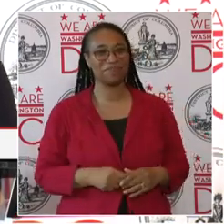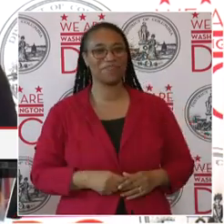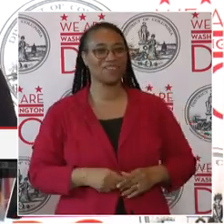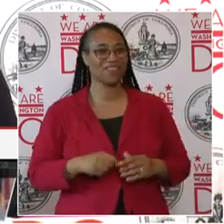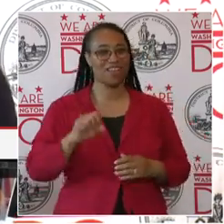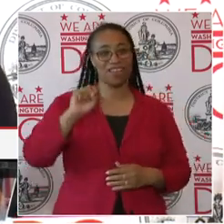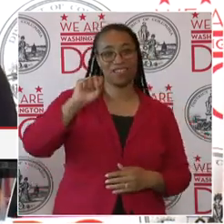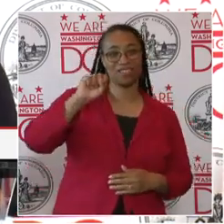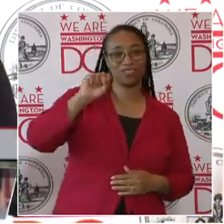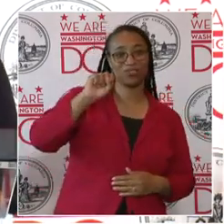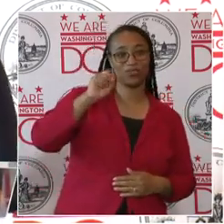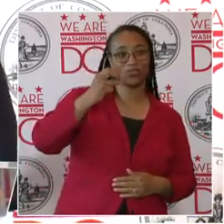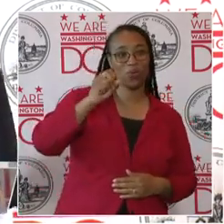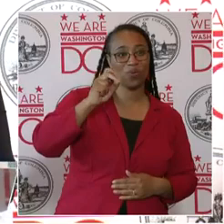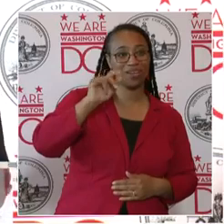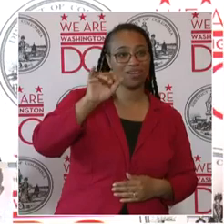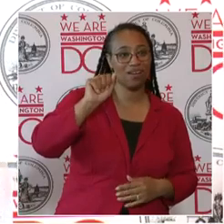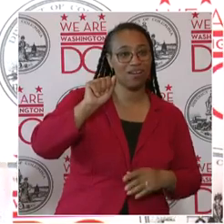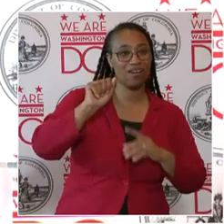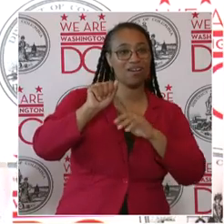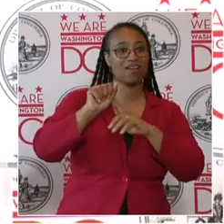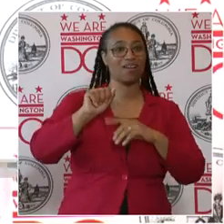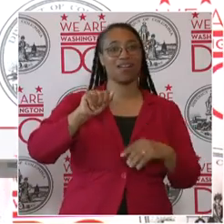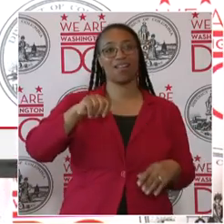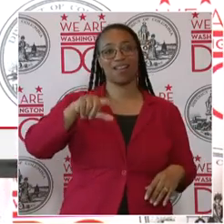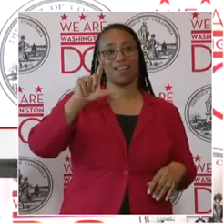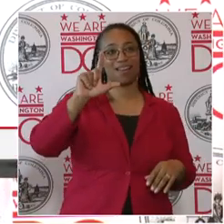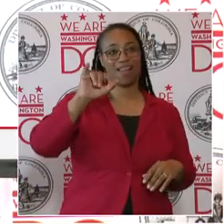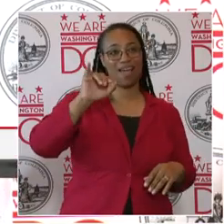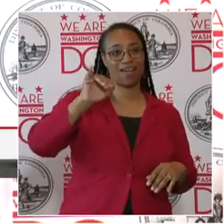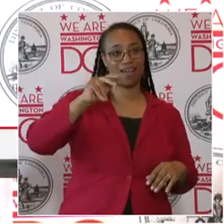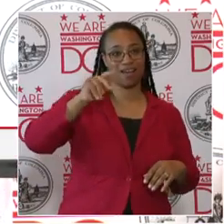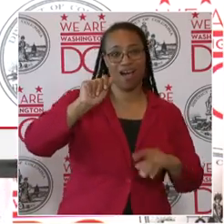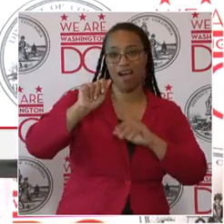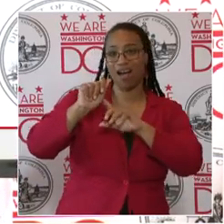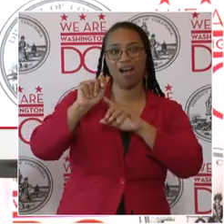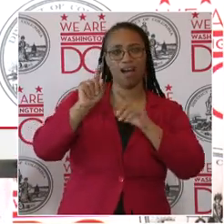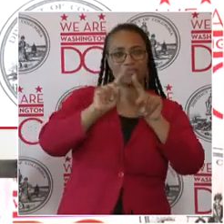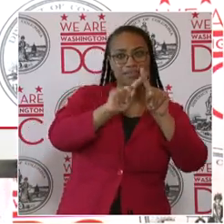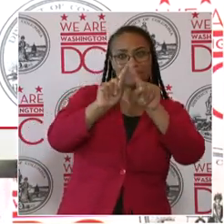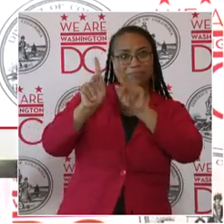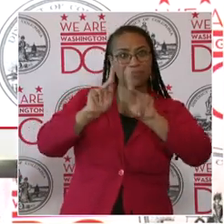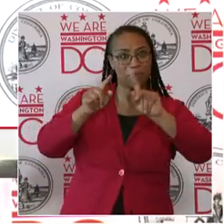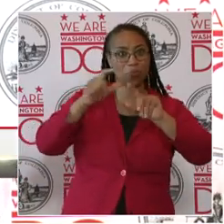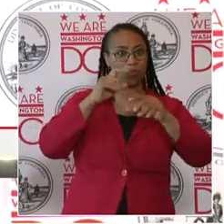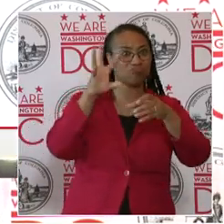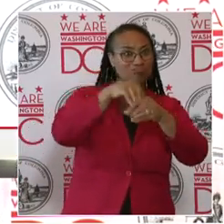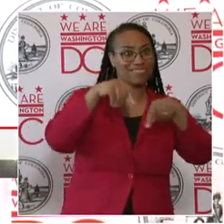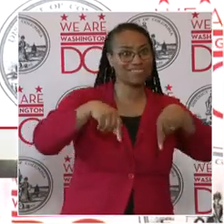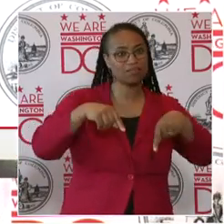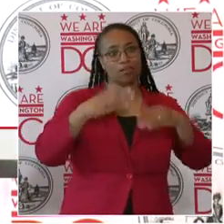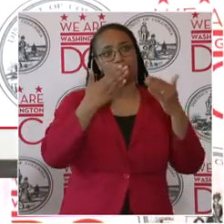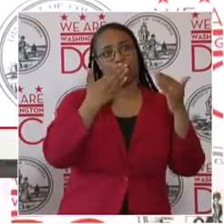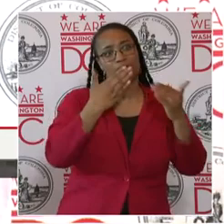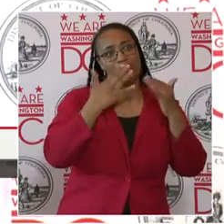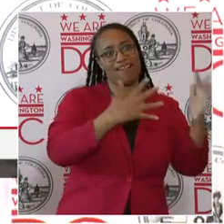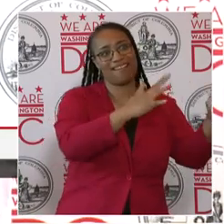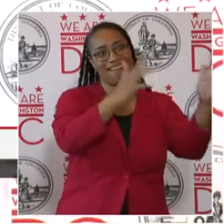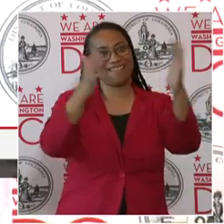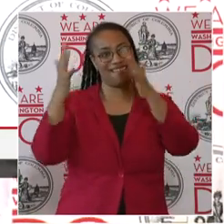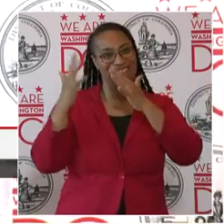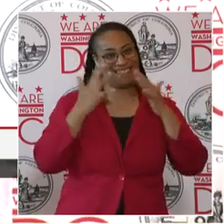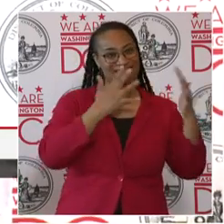them a big round of applause. I also want to acknowledge and thank our Director of the Mayor's